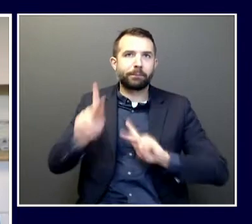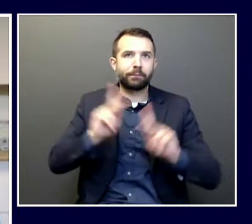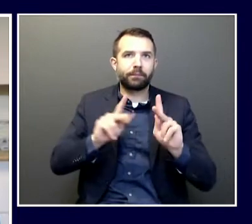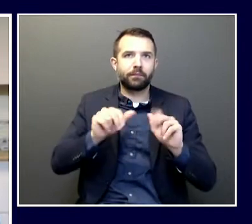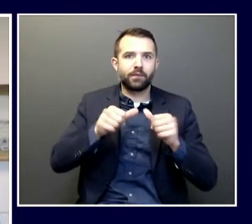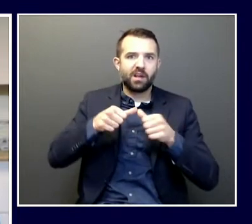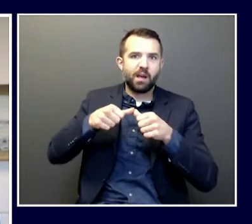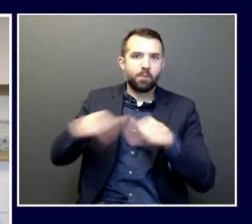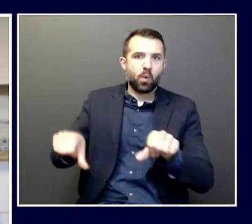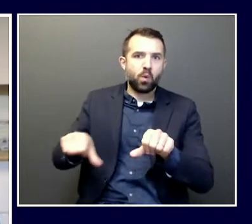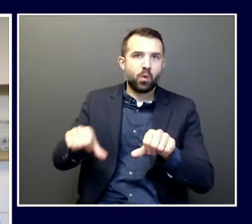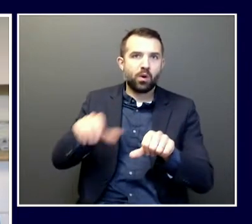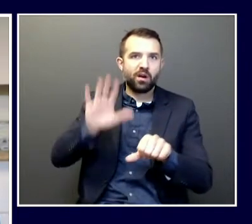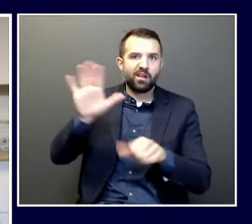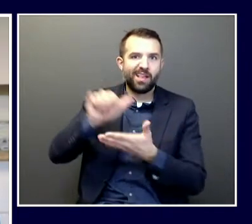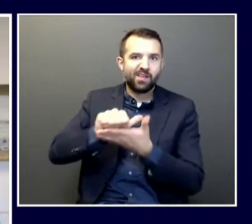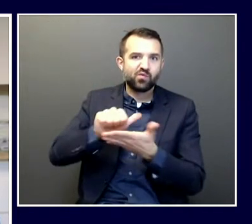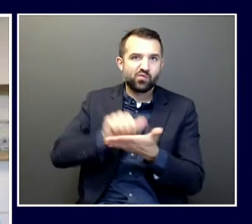mail. Is that right?